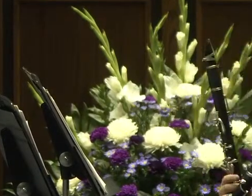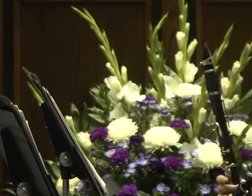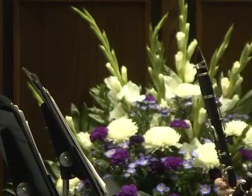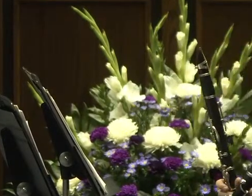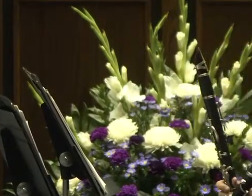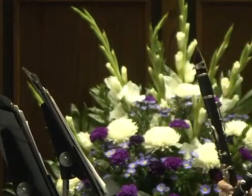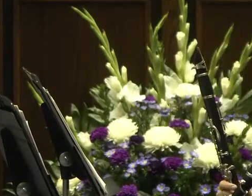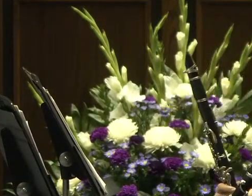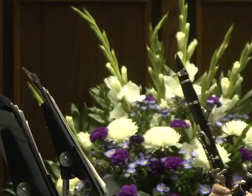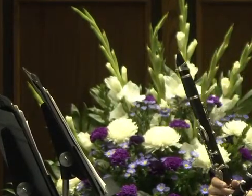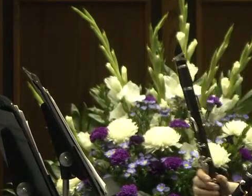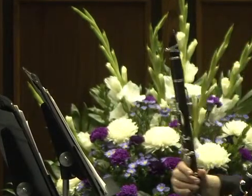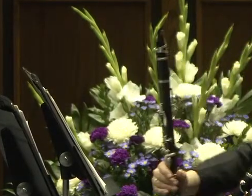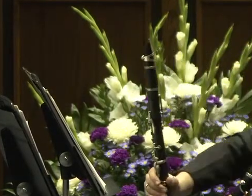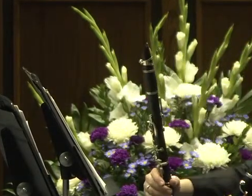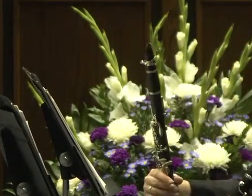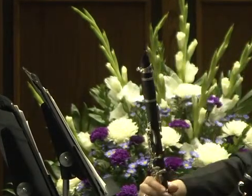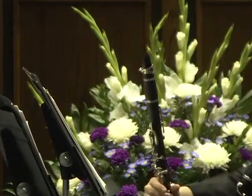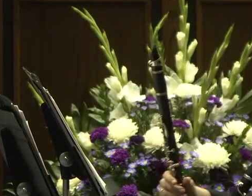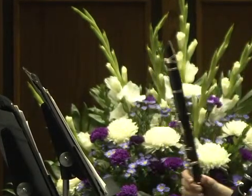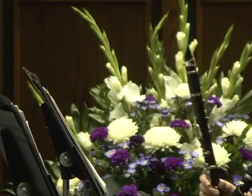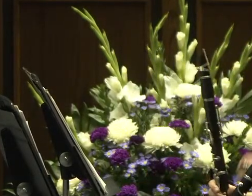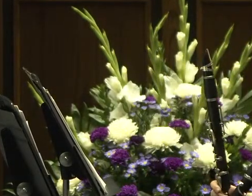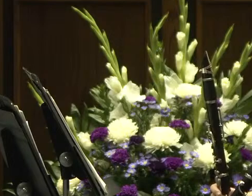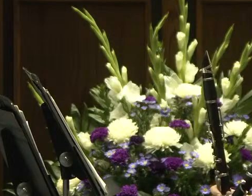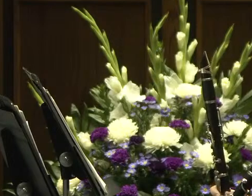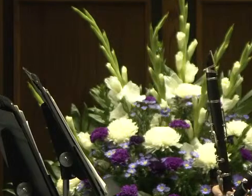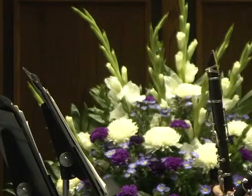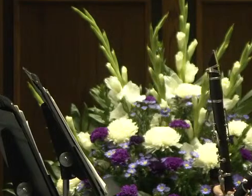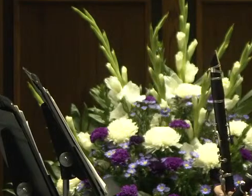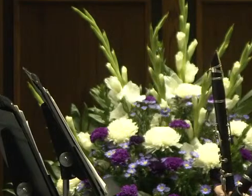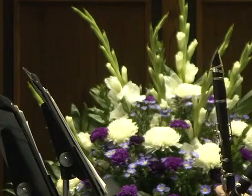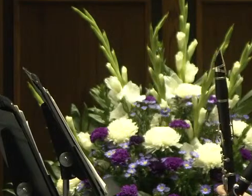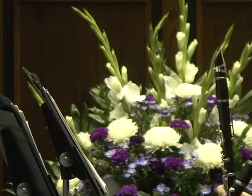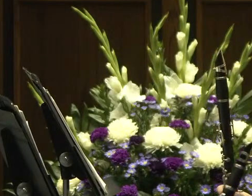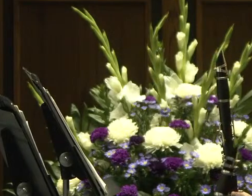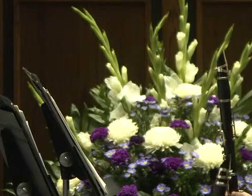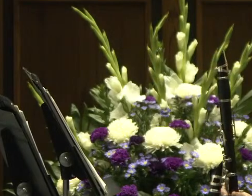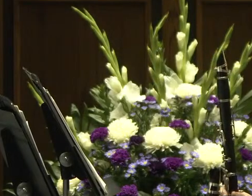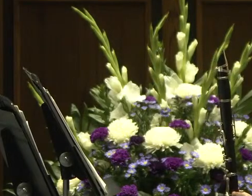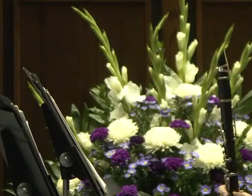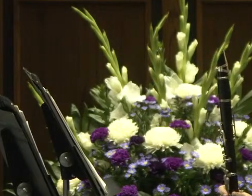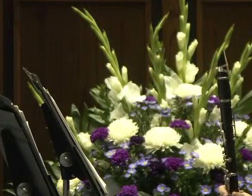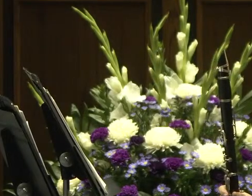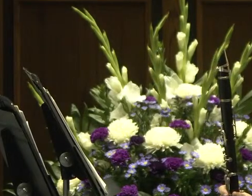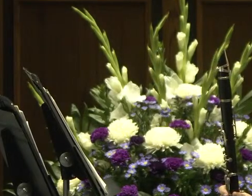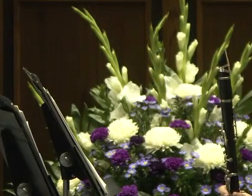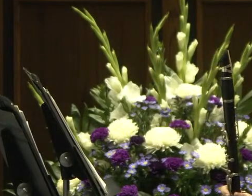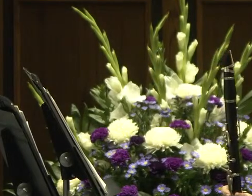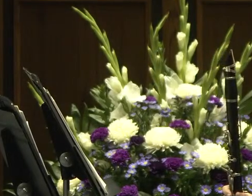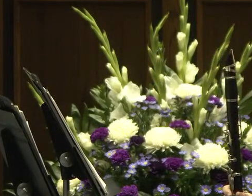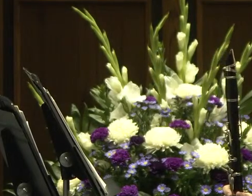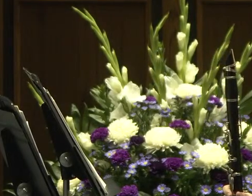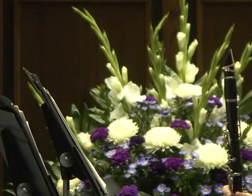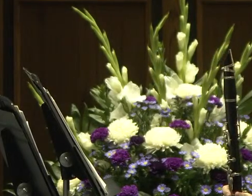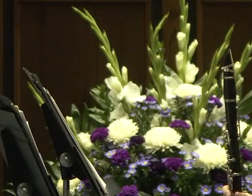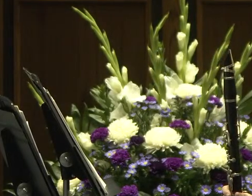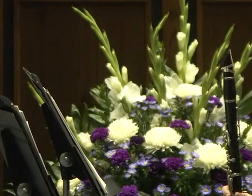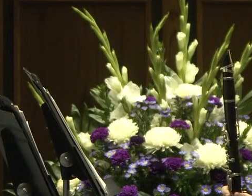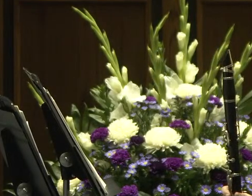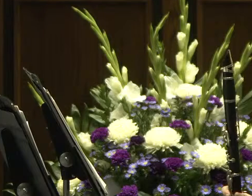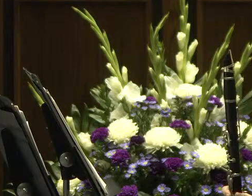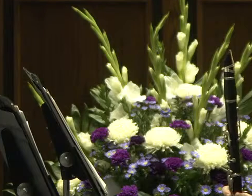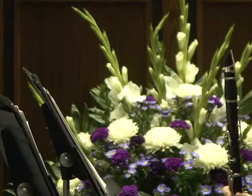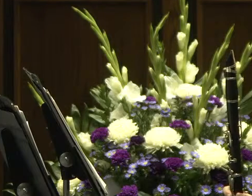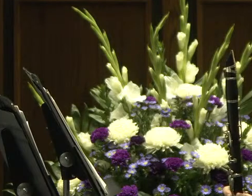there's a video that will scroll that has the names of all of the graduates. And the band will be playing during